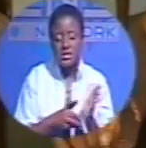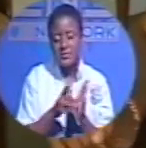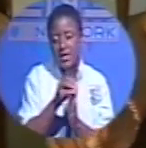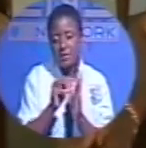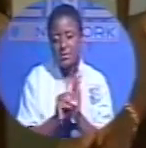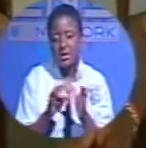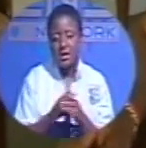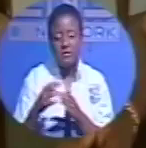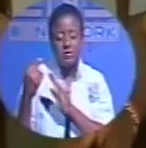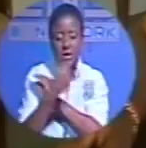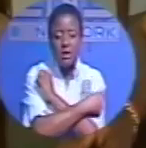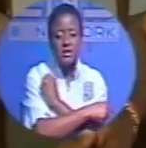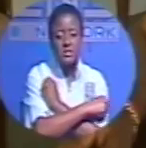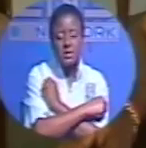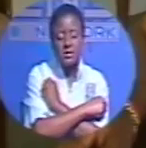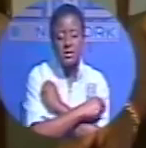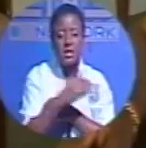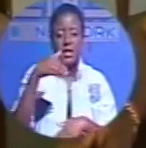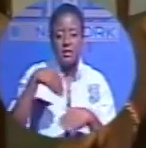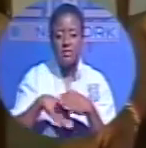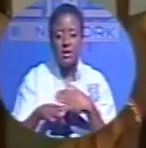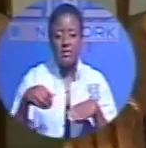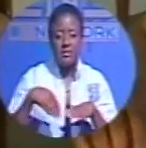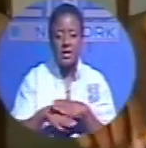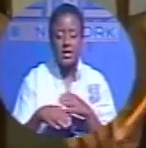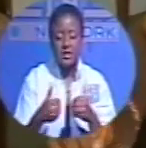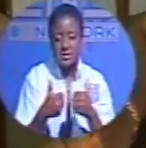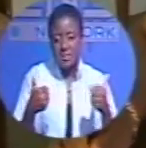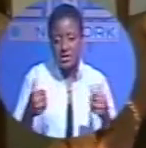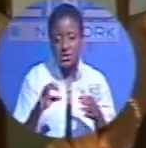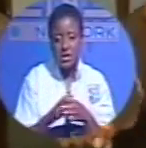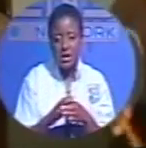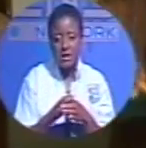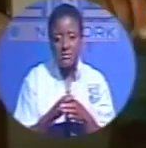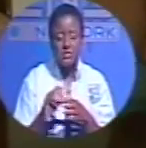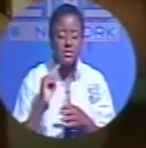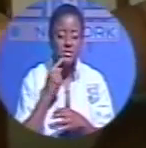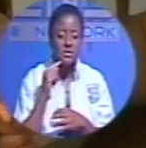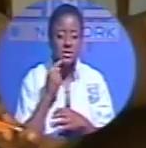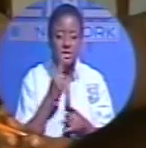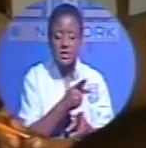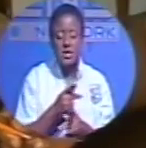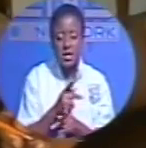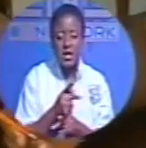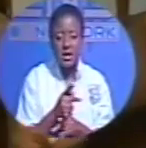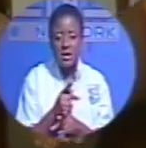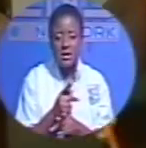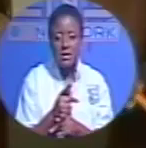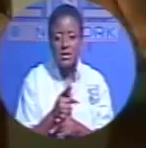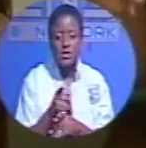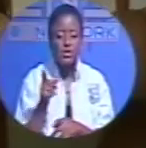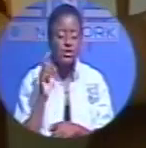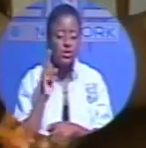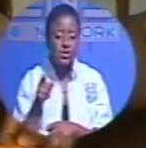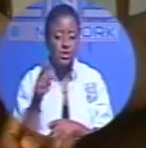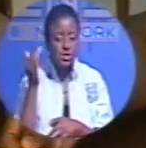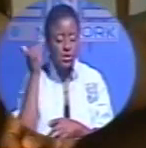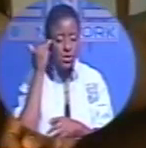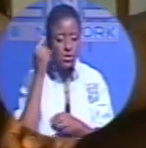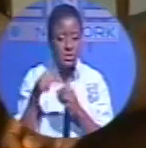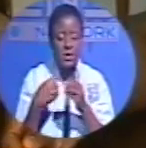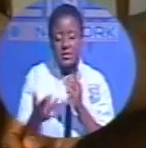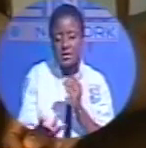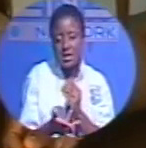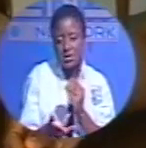She's involved with the expansion of the critical care block. She knows this. She knows where we're taking it. She knows about the technology that's